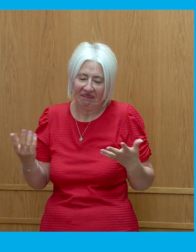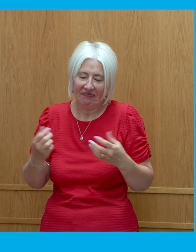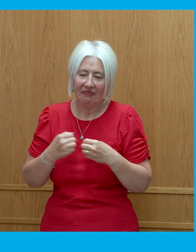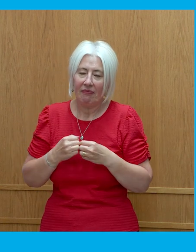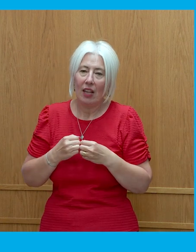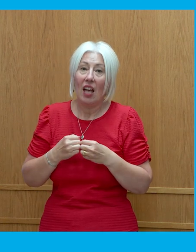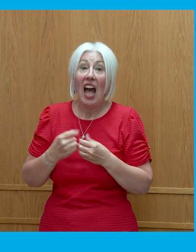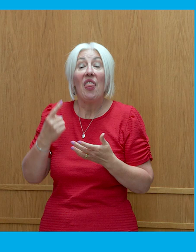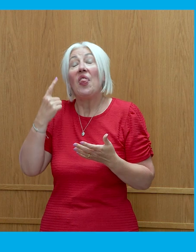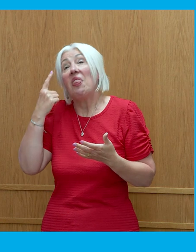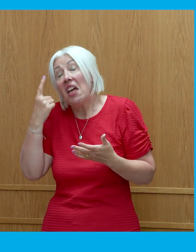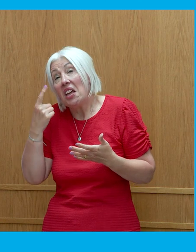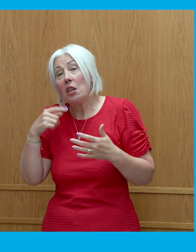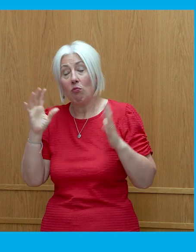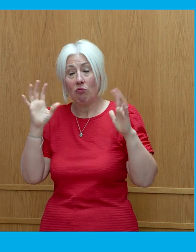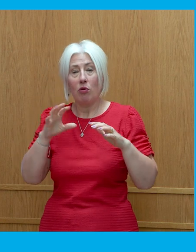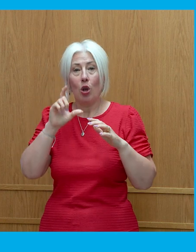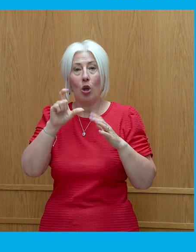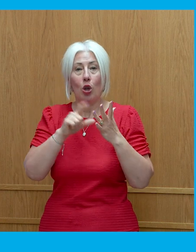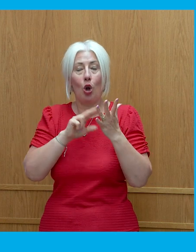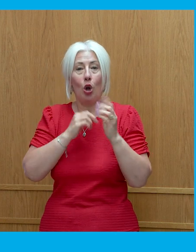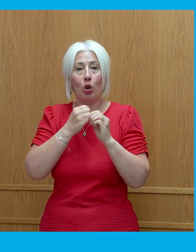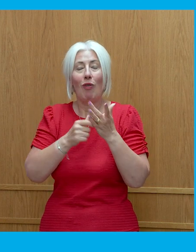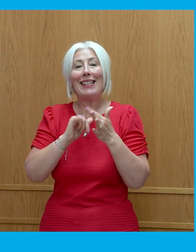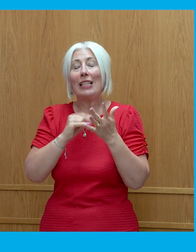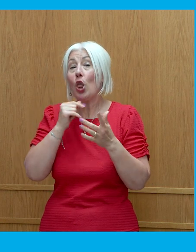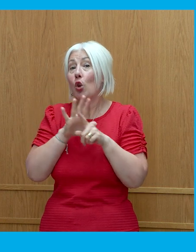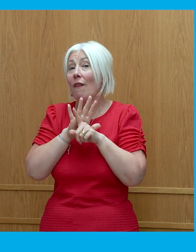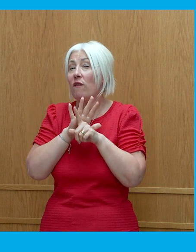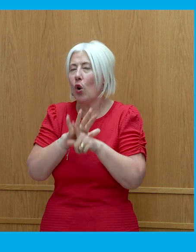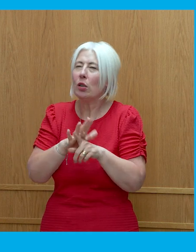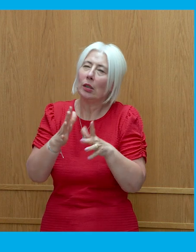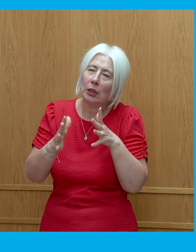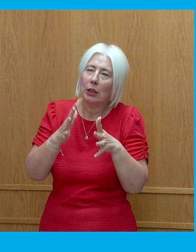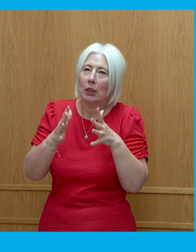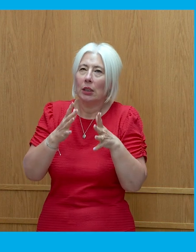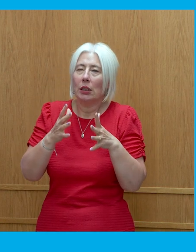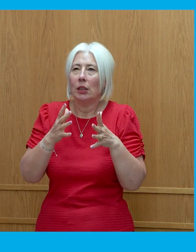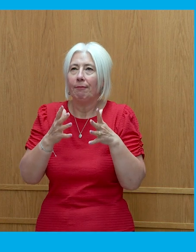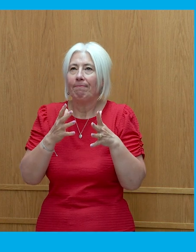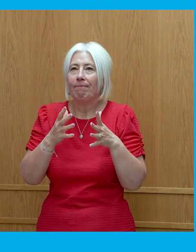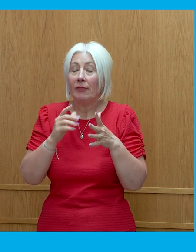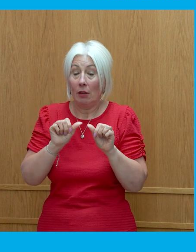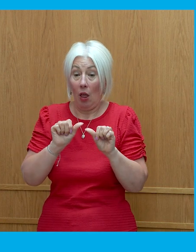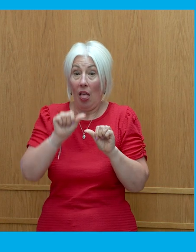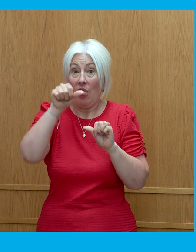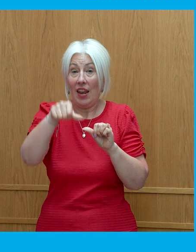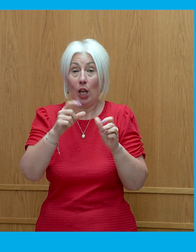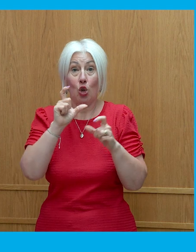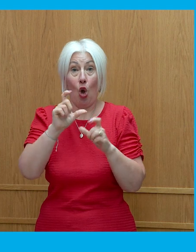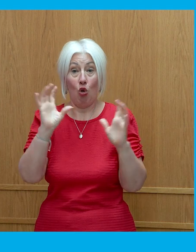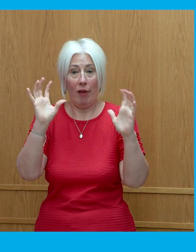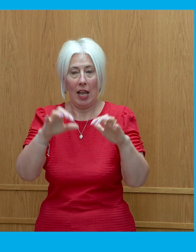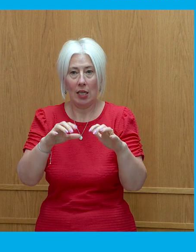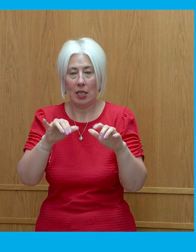I do think that Congress could force, and this gets into sort of what the next Congress looks like and whether Republicans